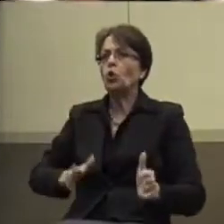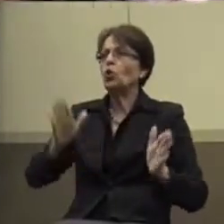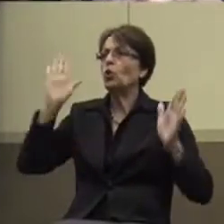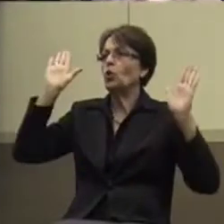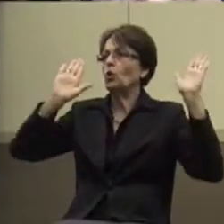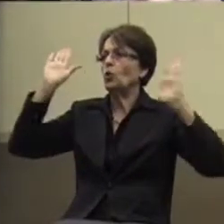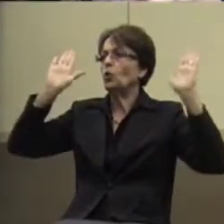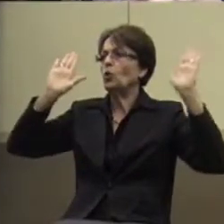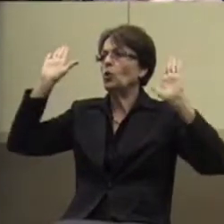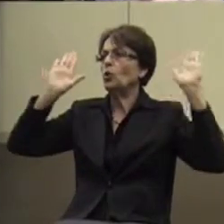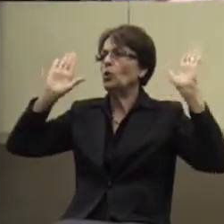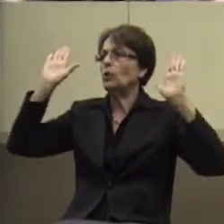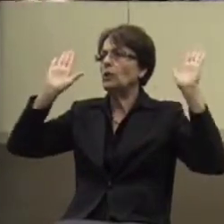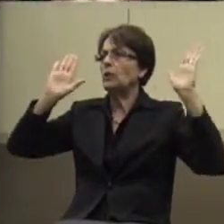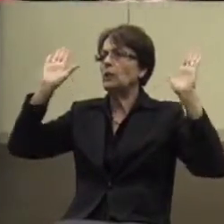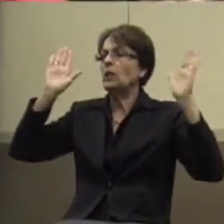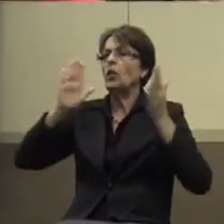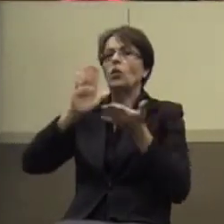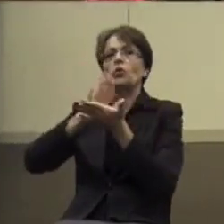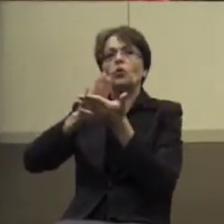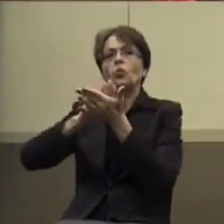okay, school counselors,